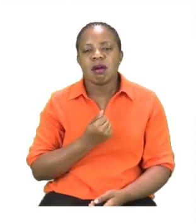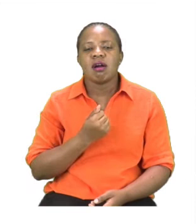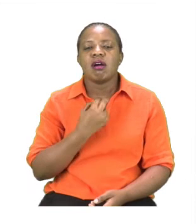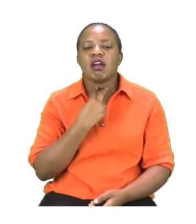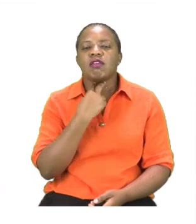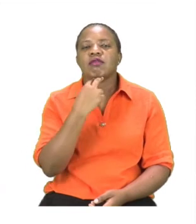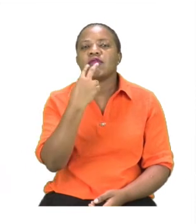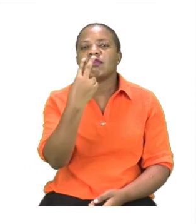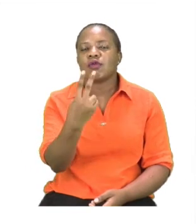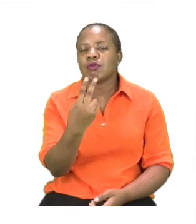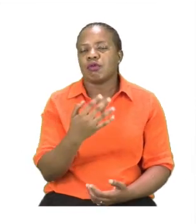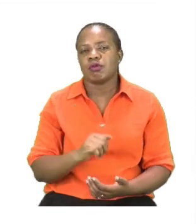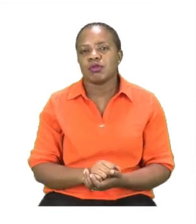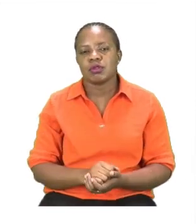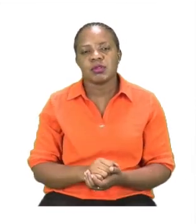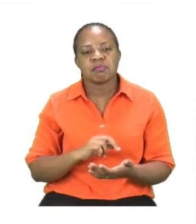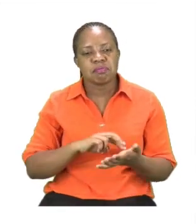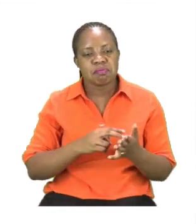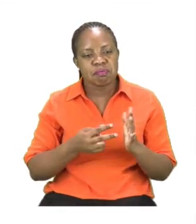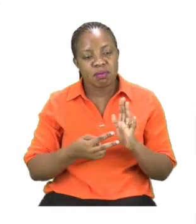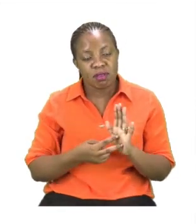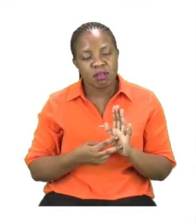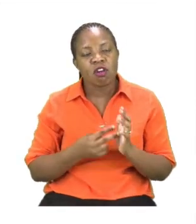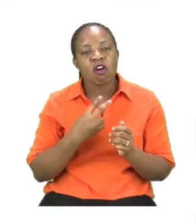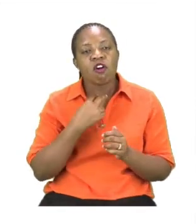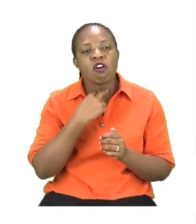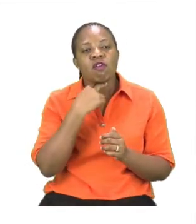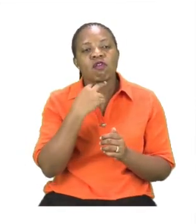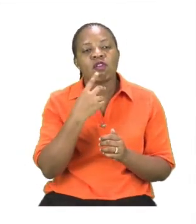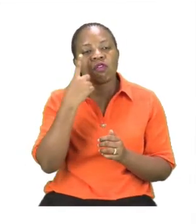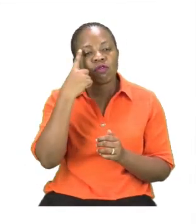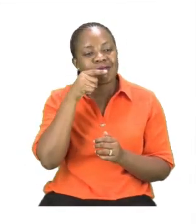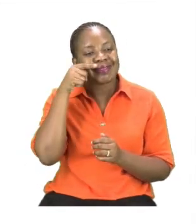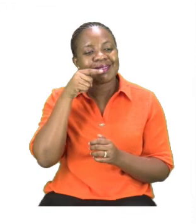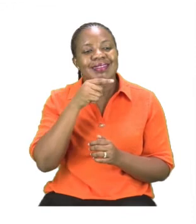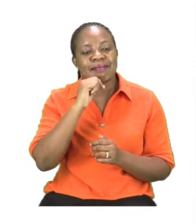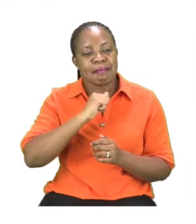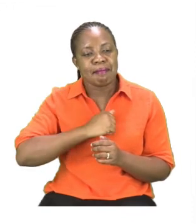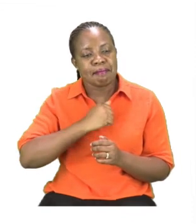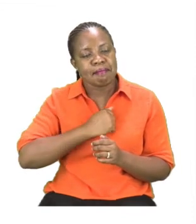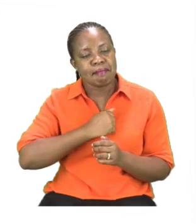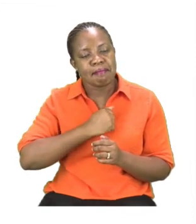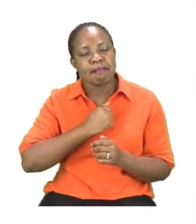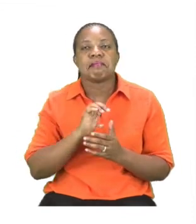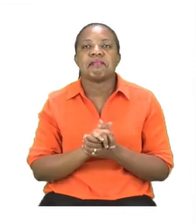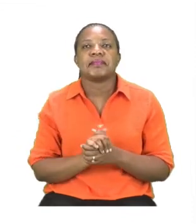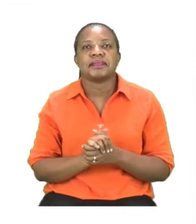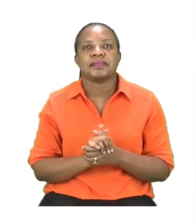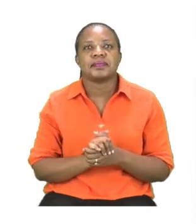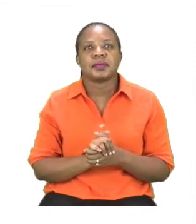person. The next one I want you to circle is the word your.